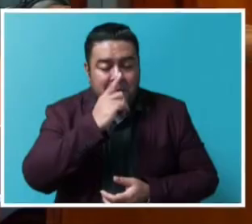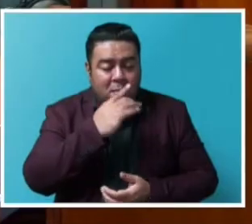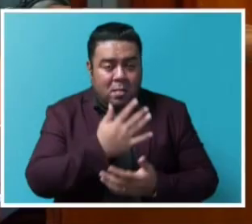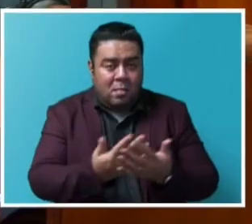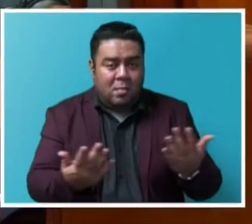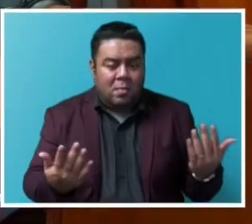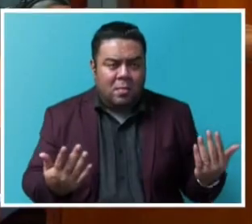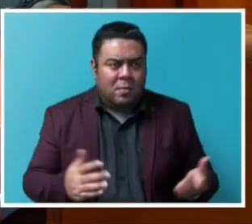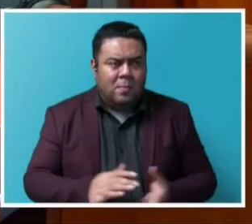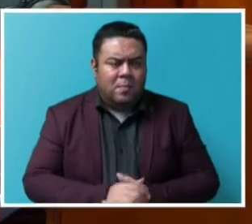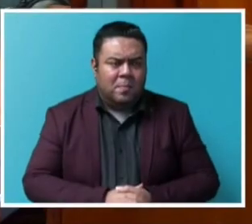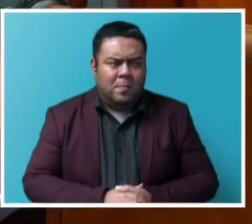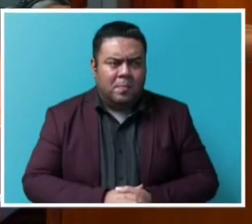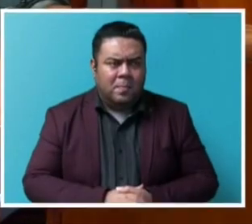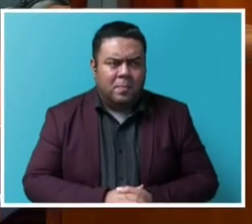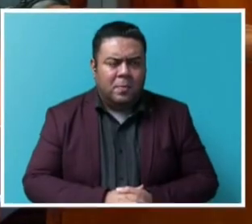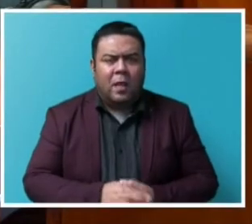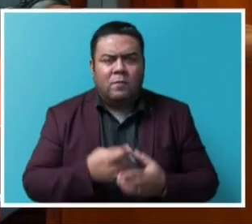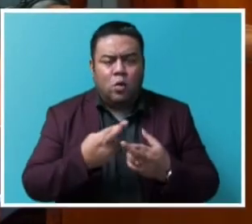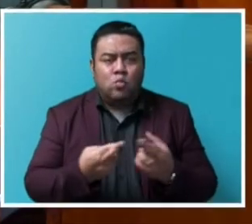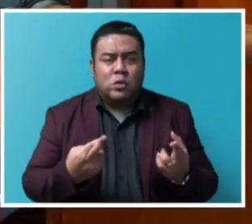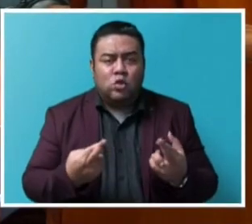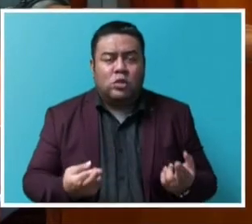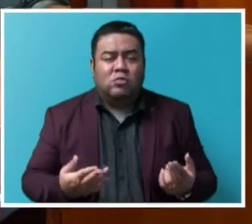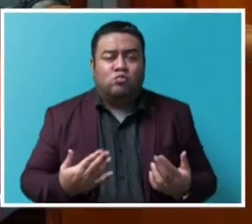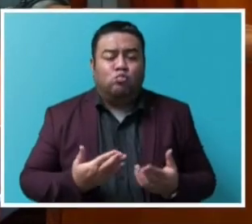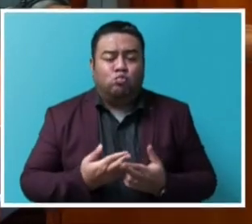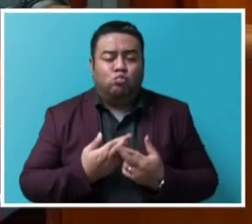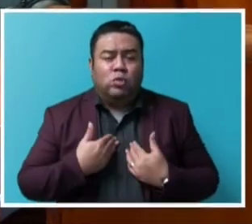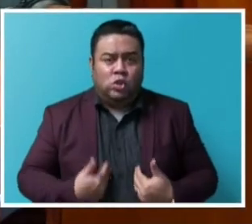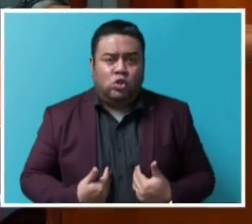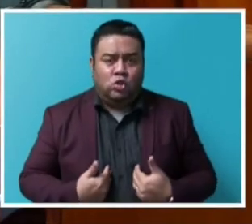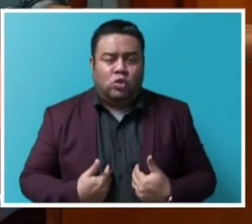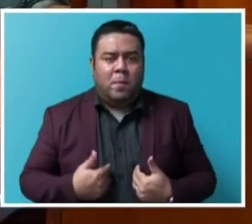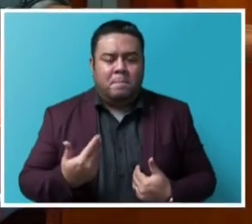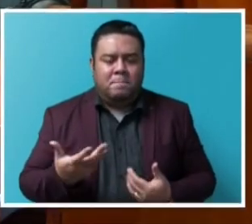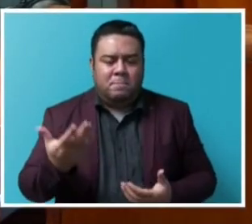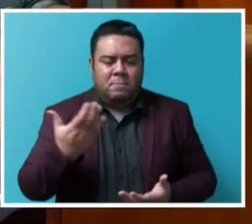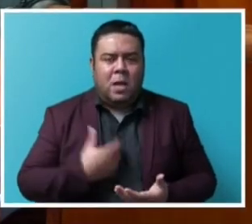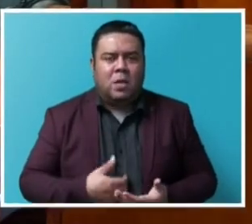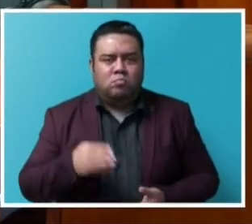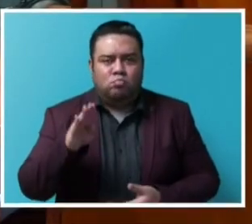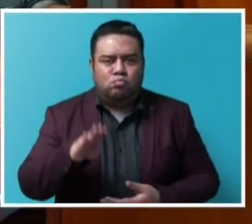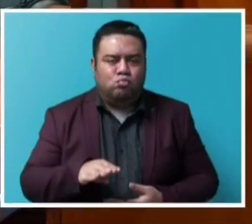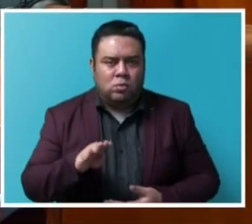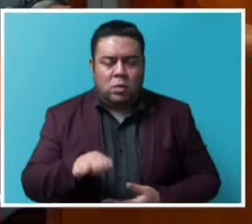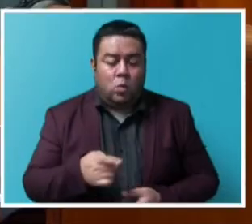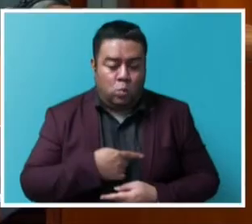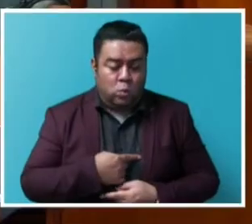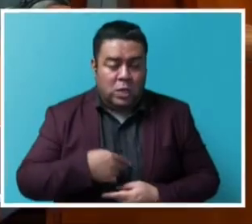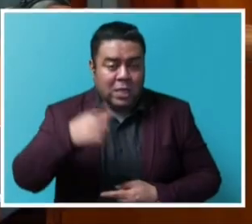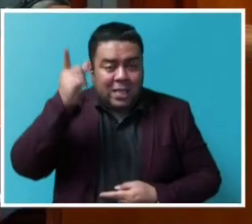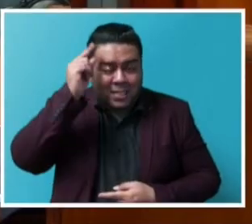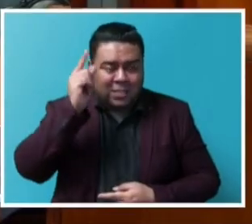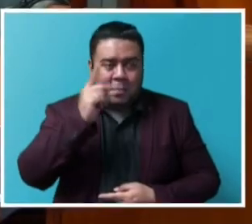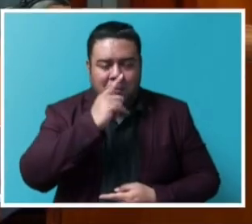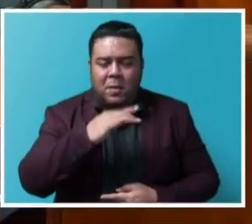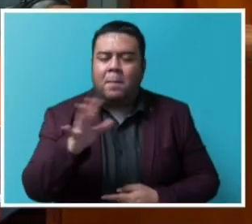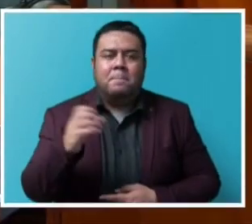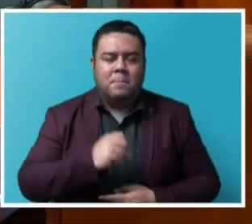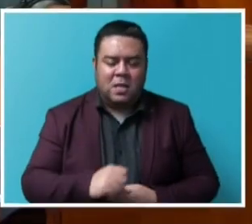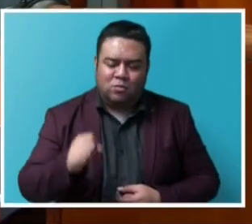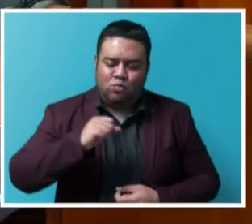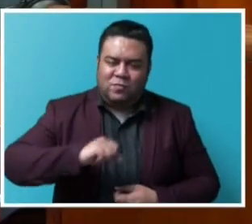labeled as resources rich but poor. We, the indigenous people, must